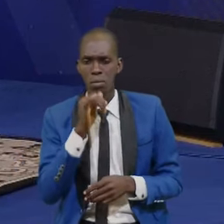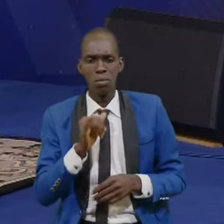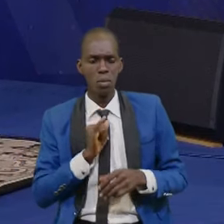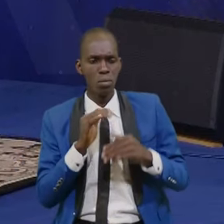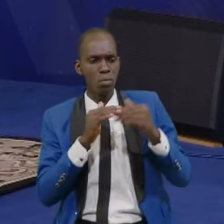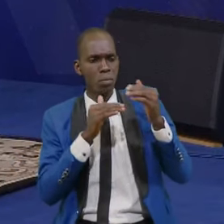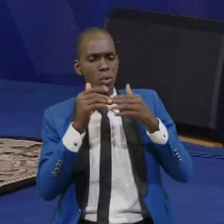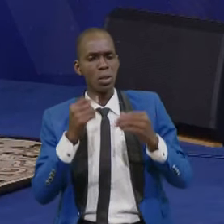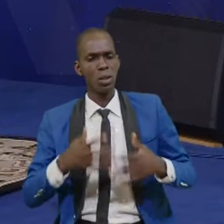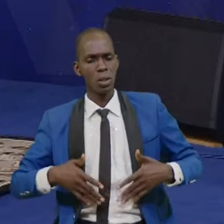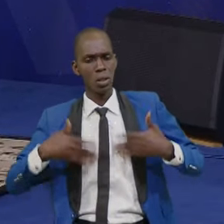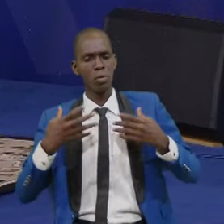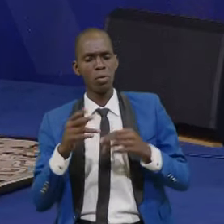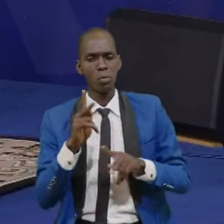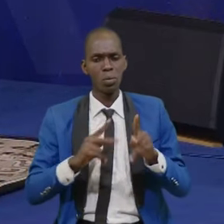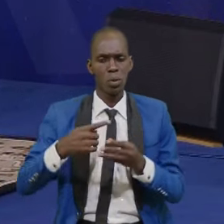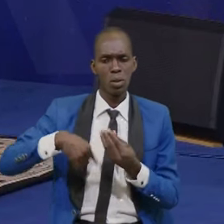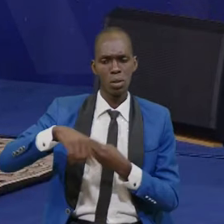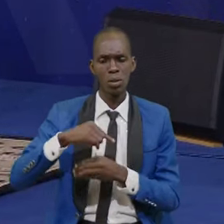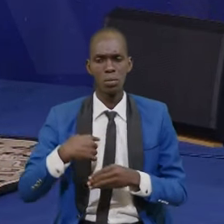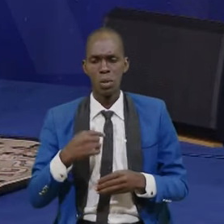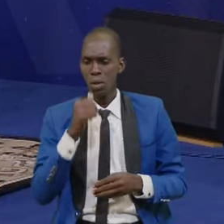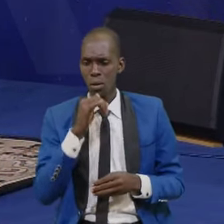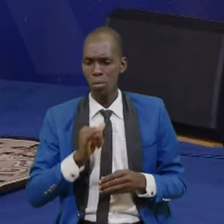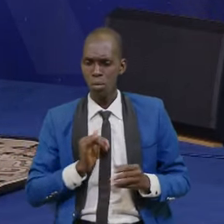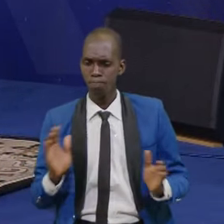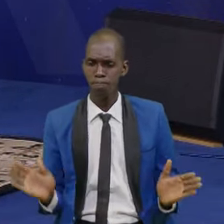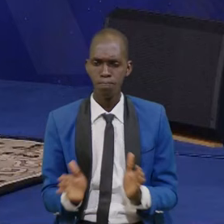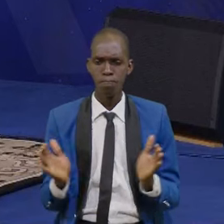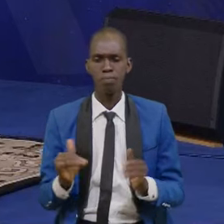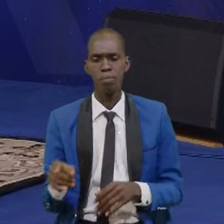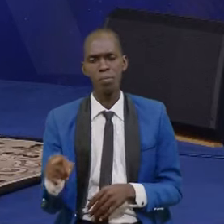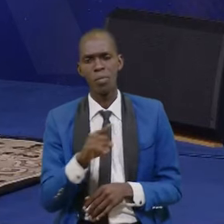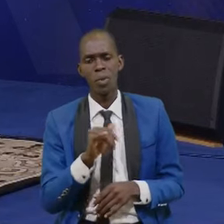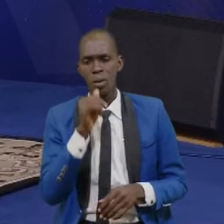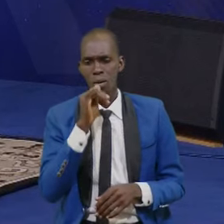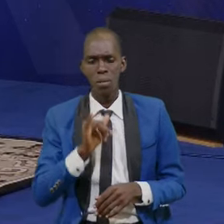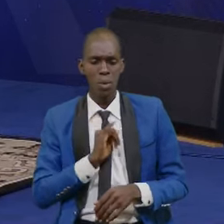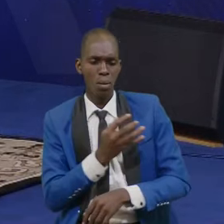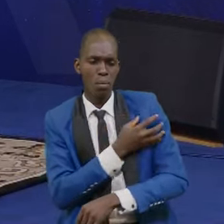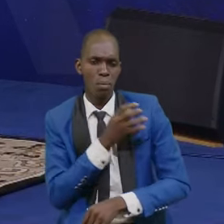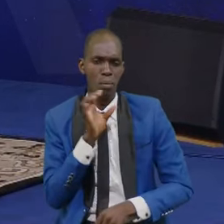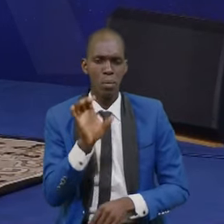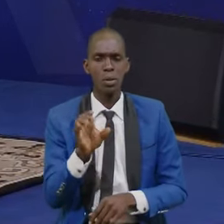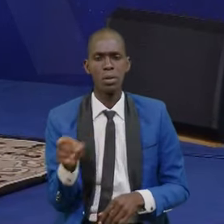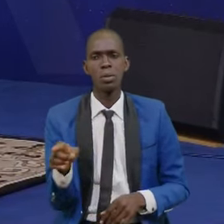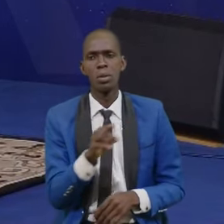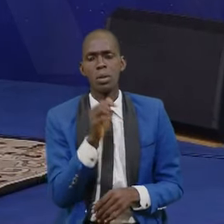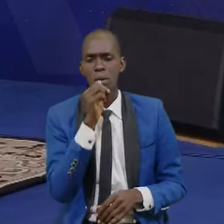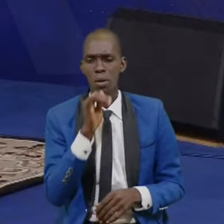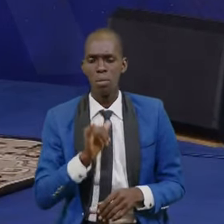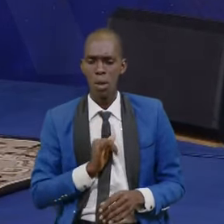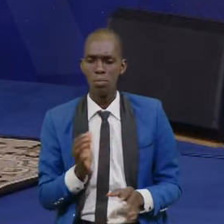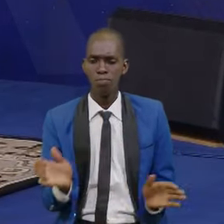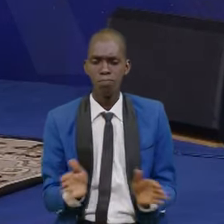I charging them? Am I lifting them up? Am I empowering them? Am I encouraging them?